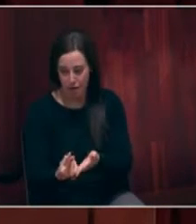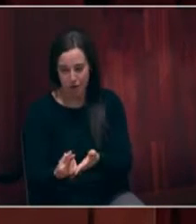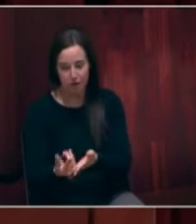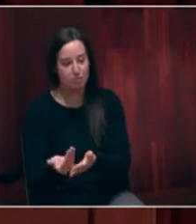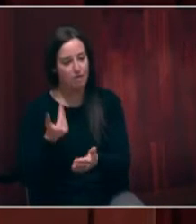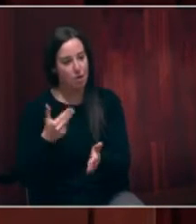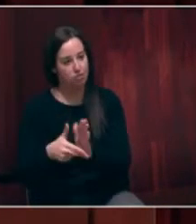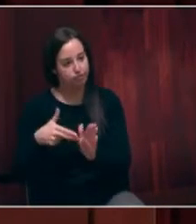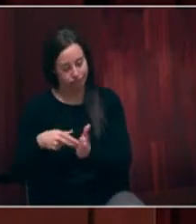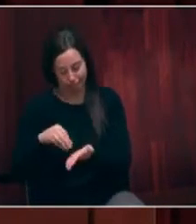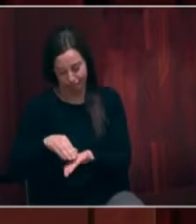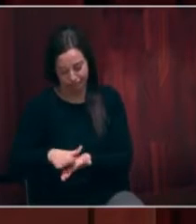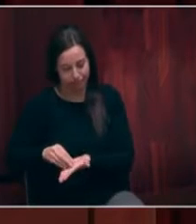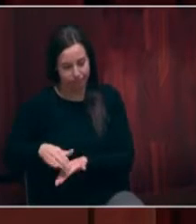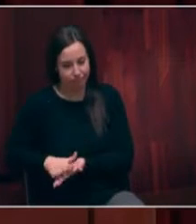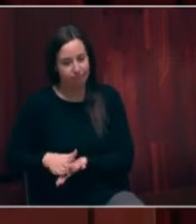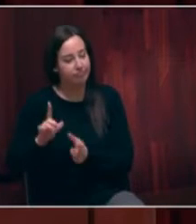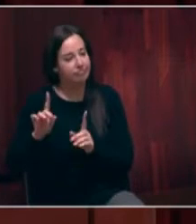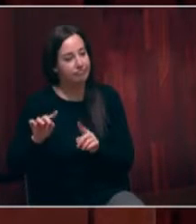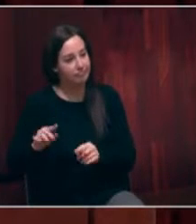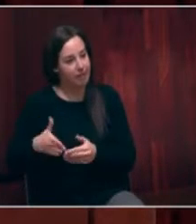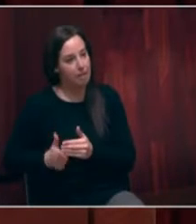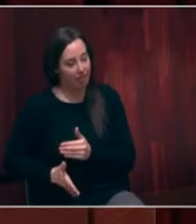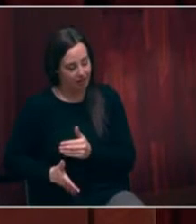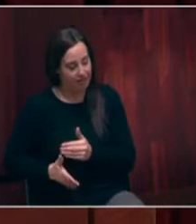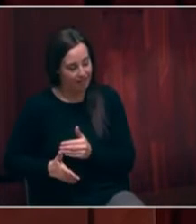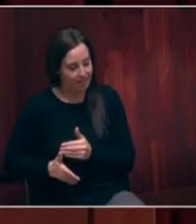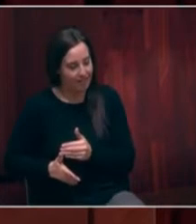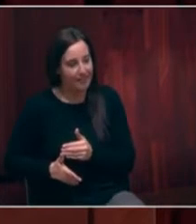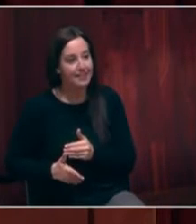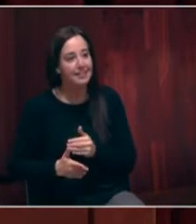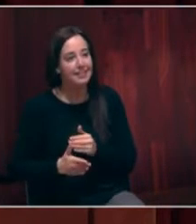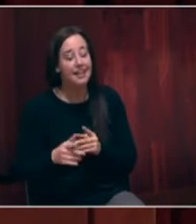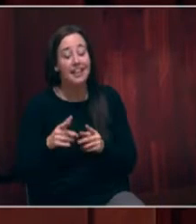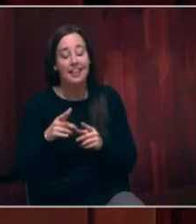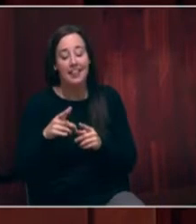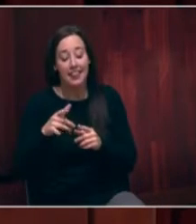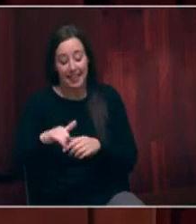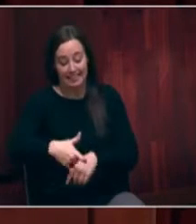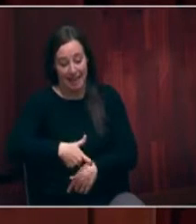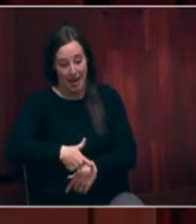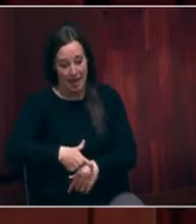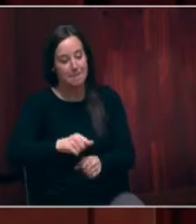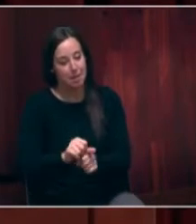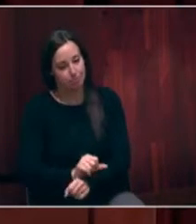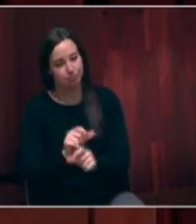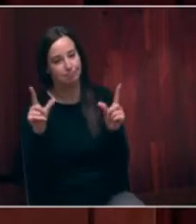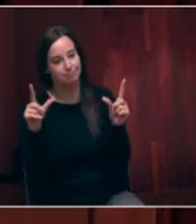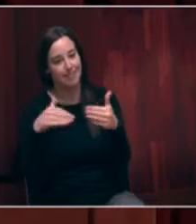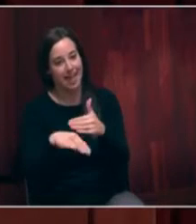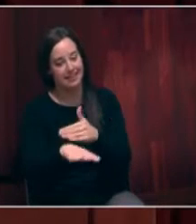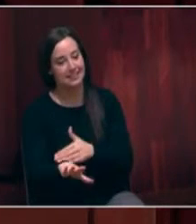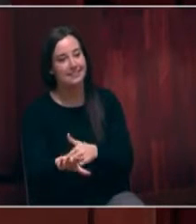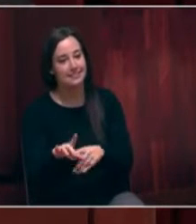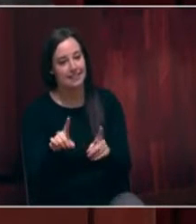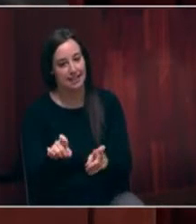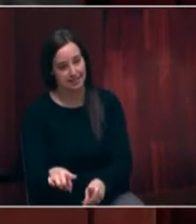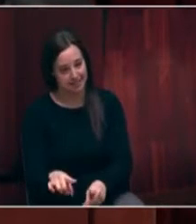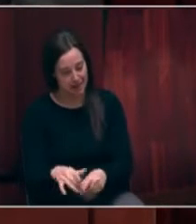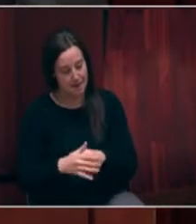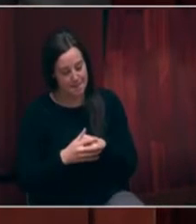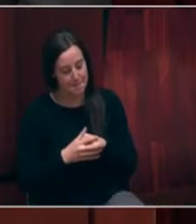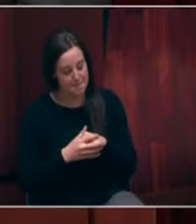evaluation. And then you'll also have access to activate and take your test. So we're trying to increase a little bit of the rigor in how